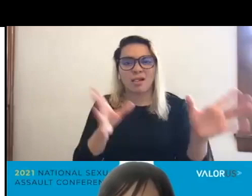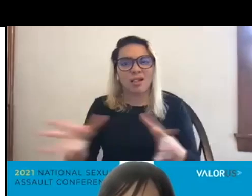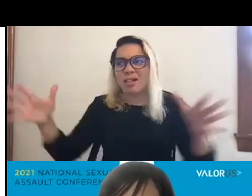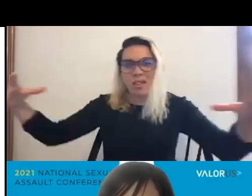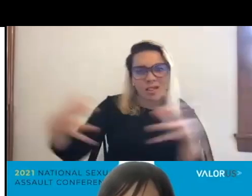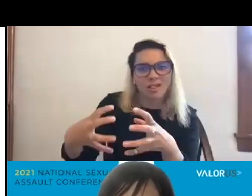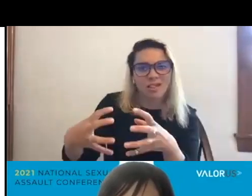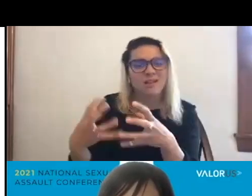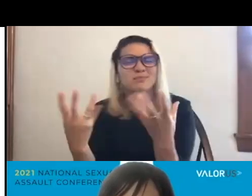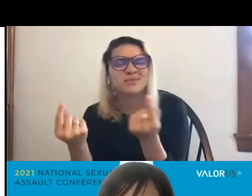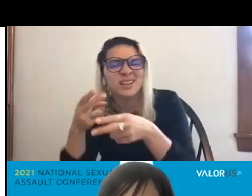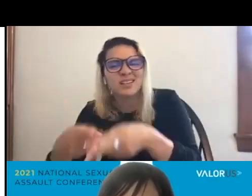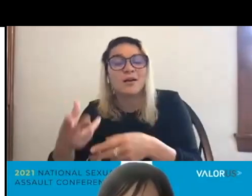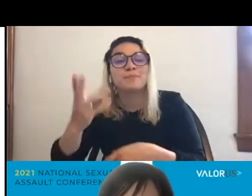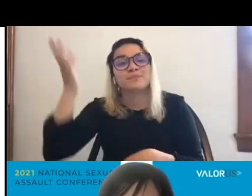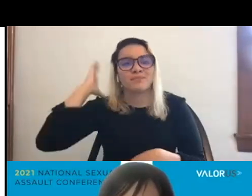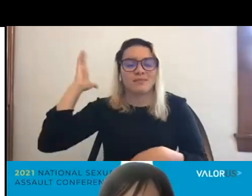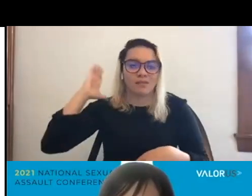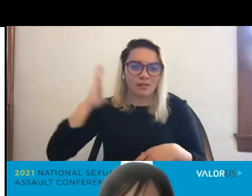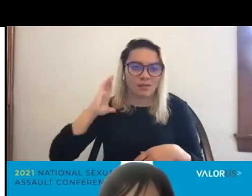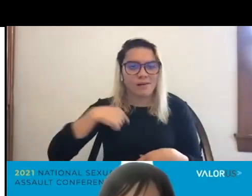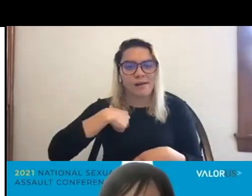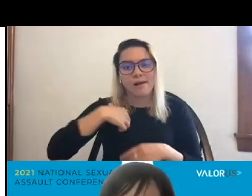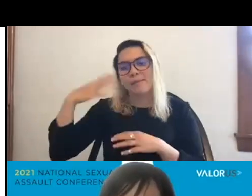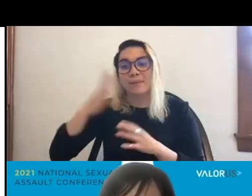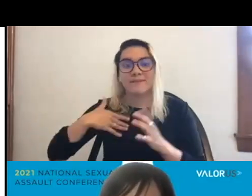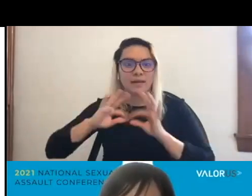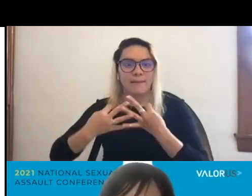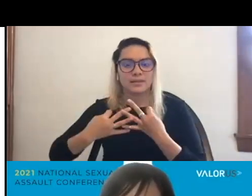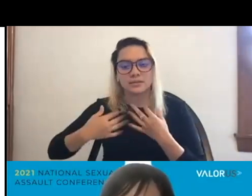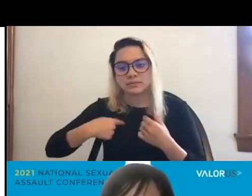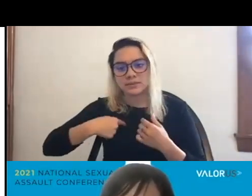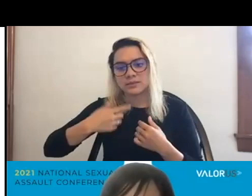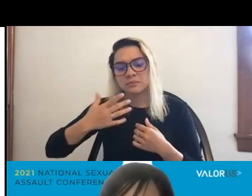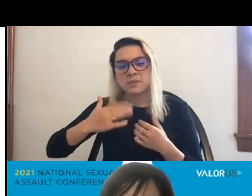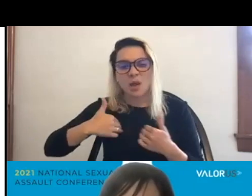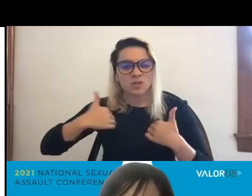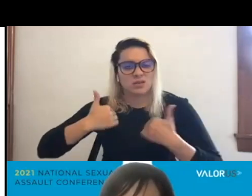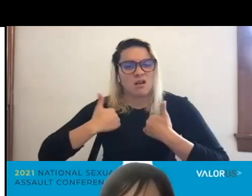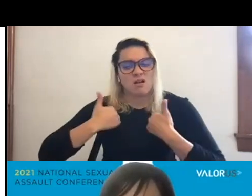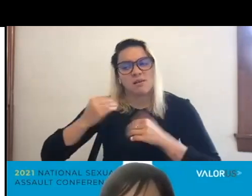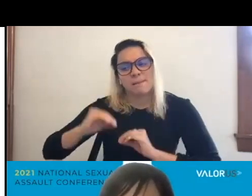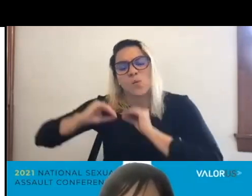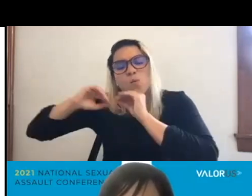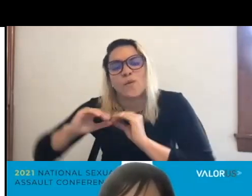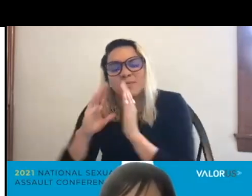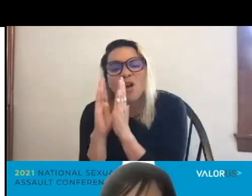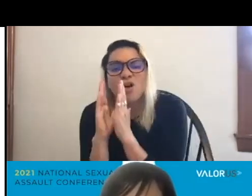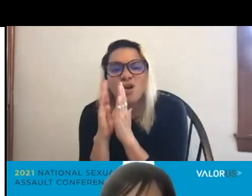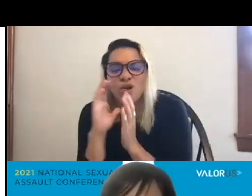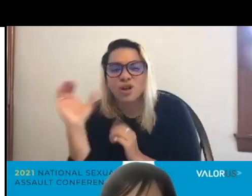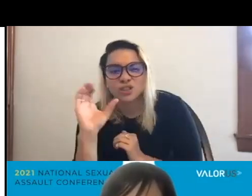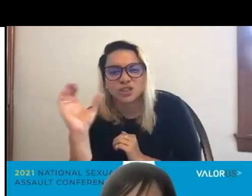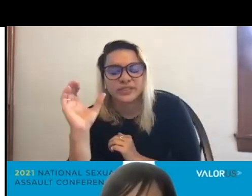just moved to a new, very small, very conservative, very rural town in Northwest